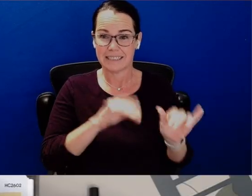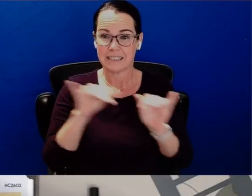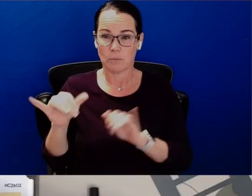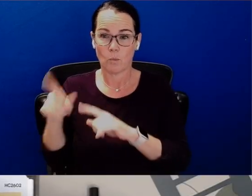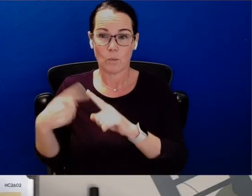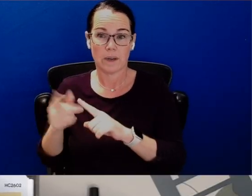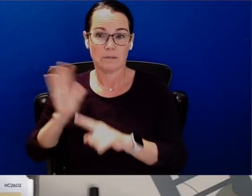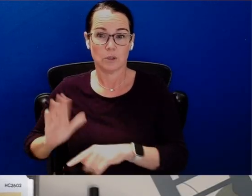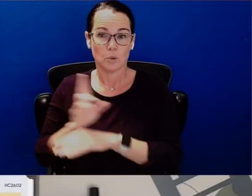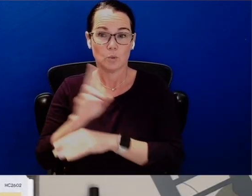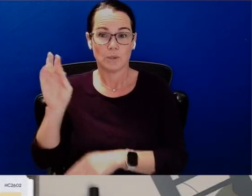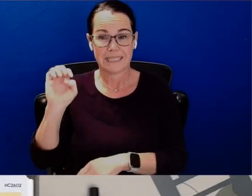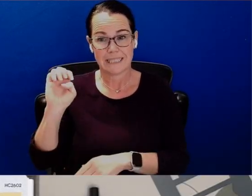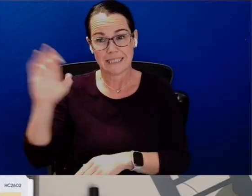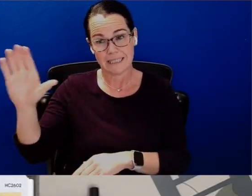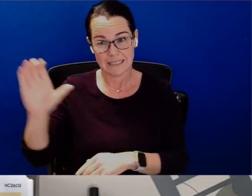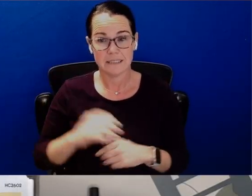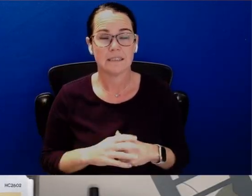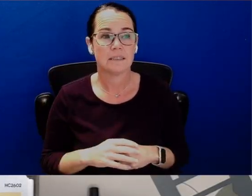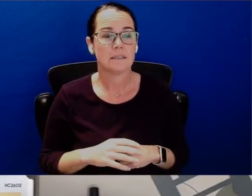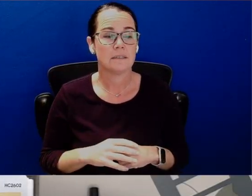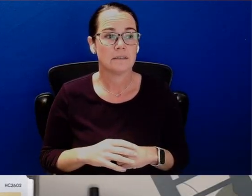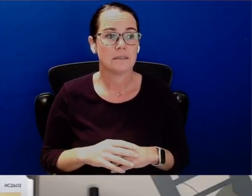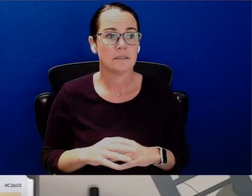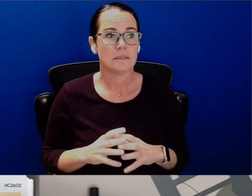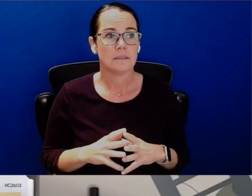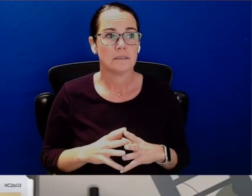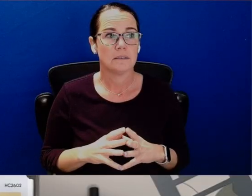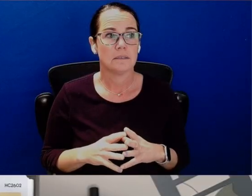was back in an EC.